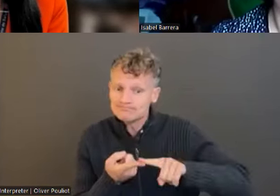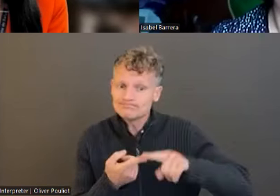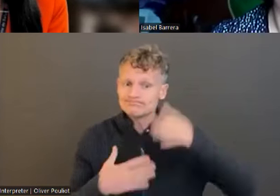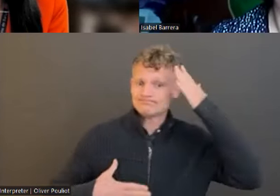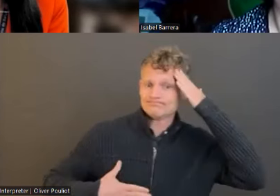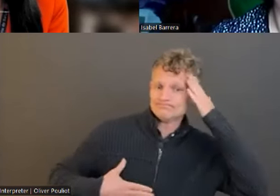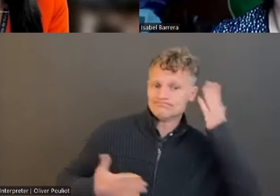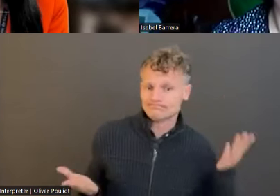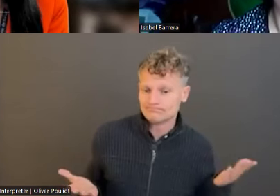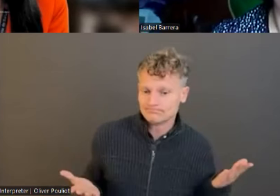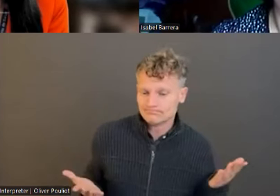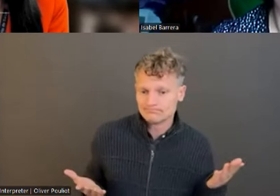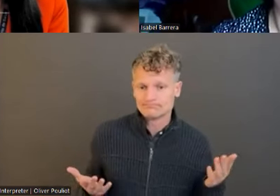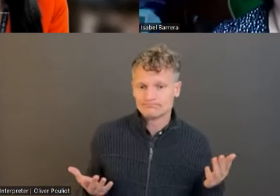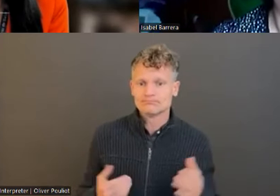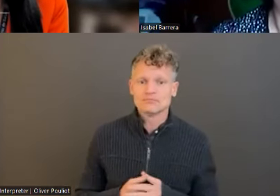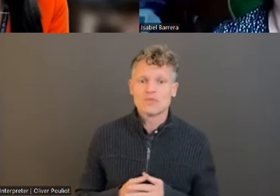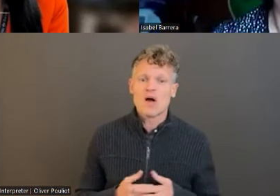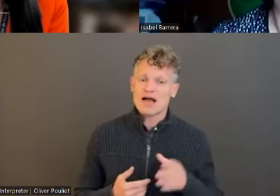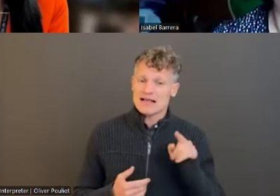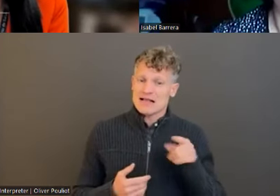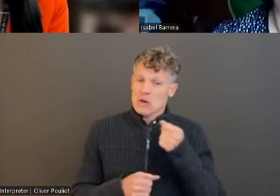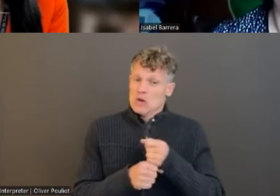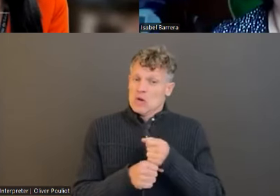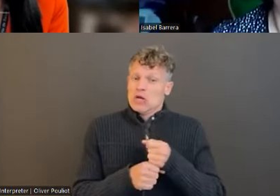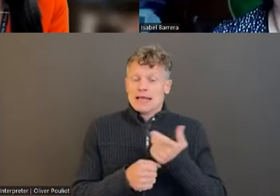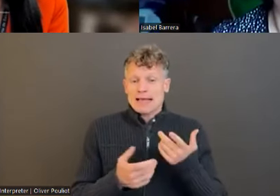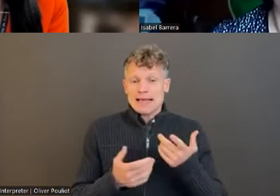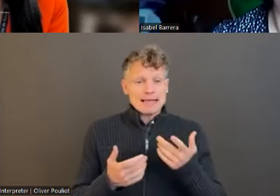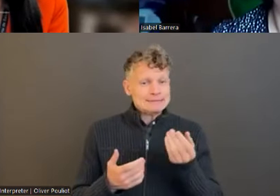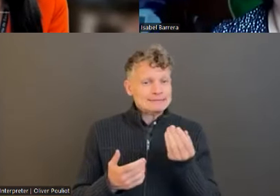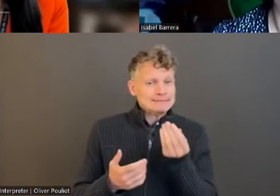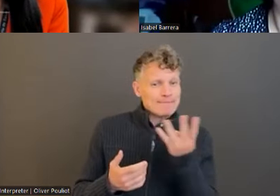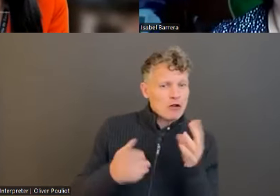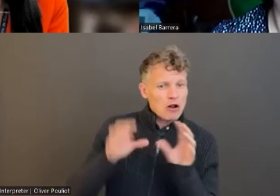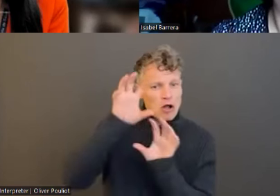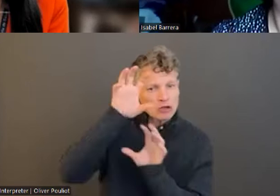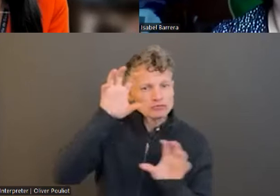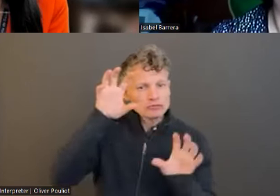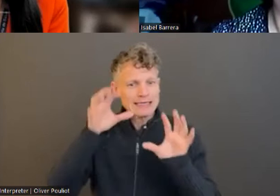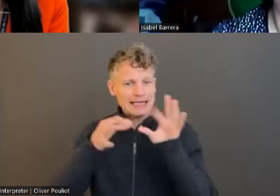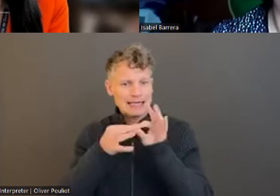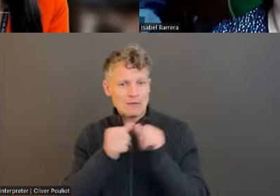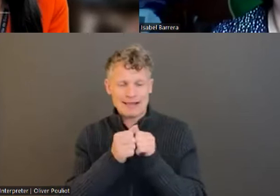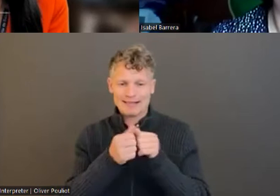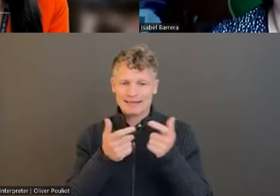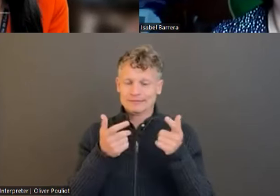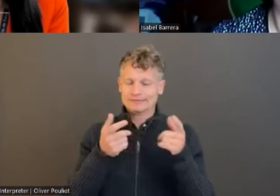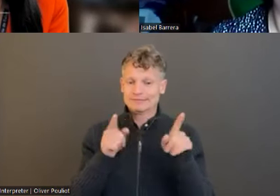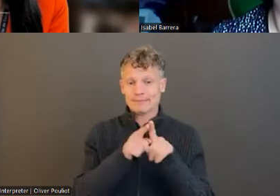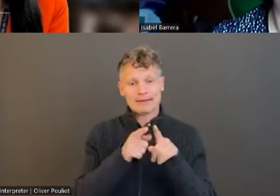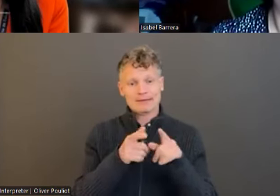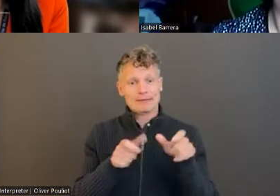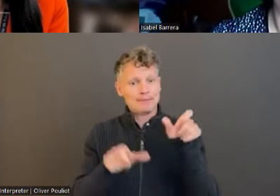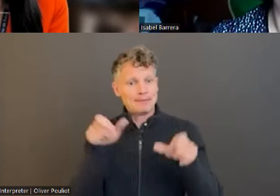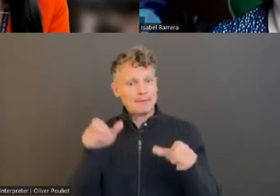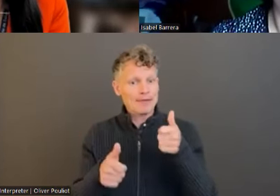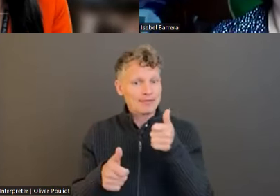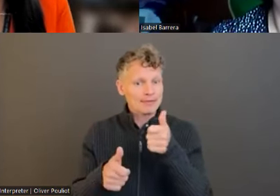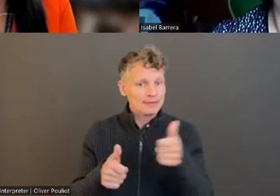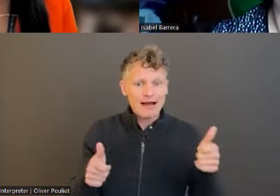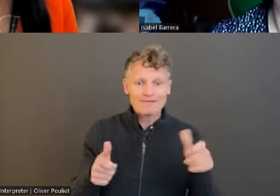open air outdoor defecation, and that a surprise also goes hand in hand with something that we hadn't considered, which